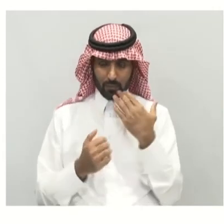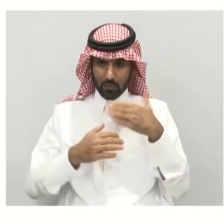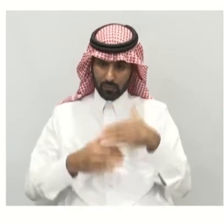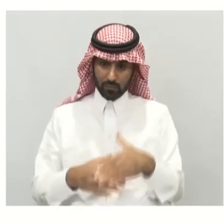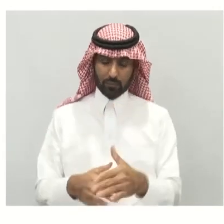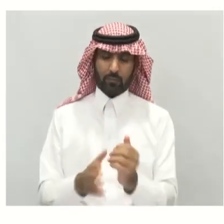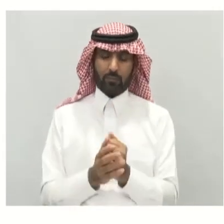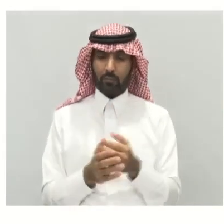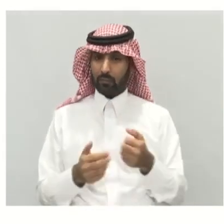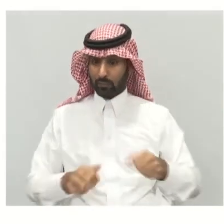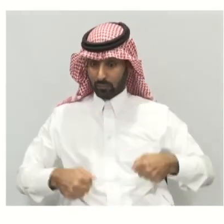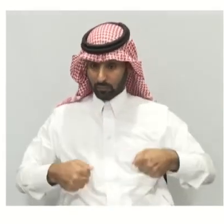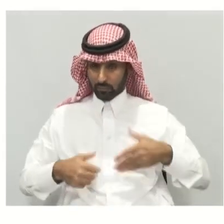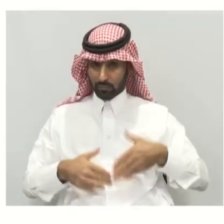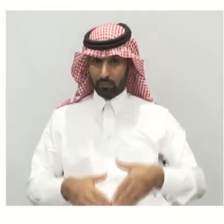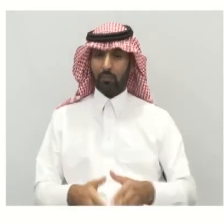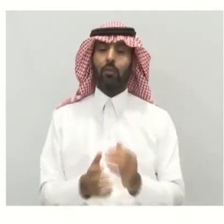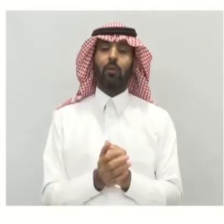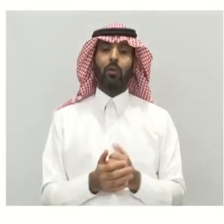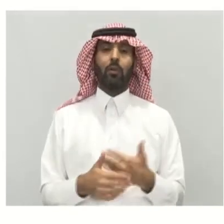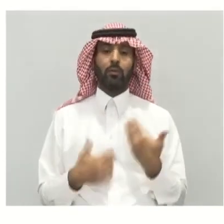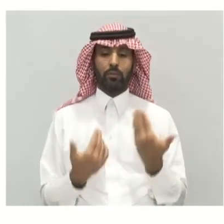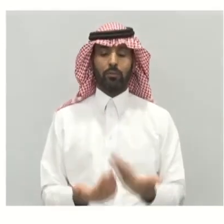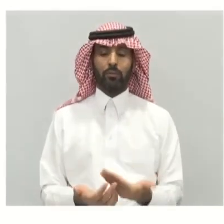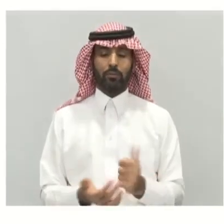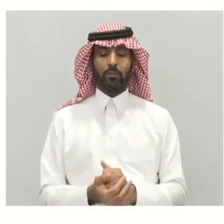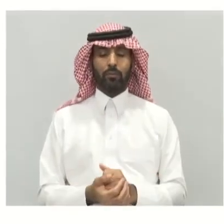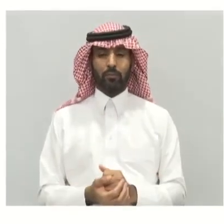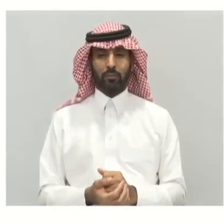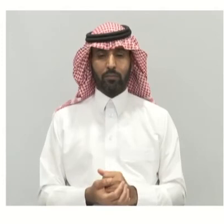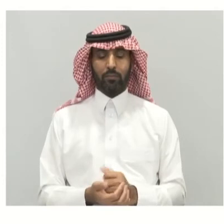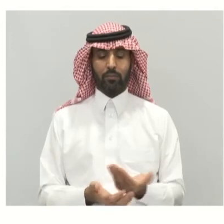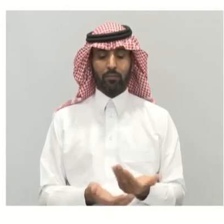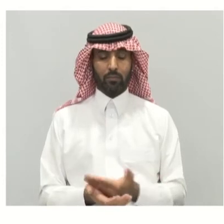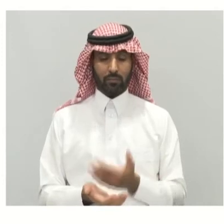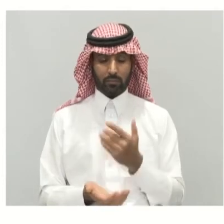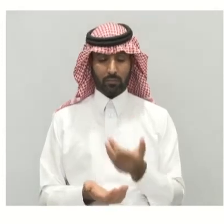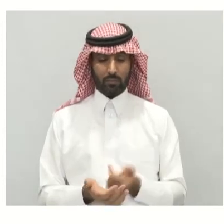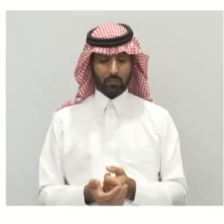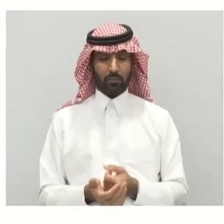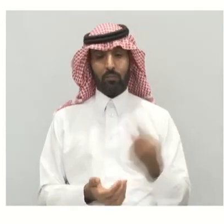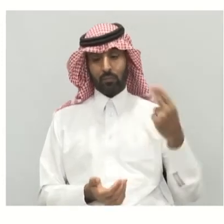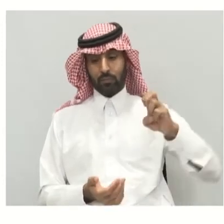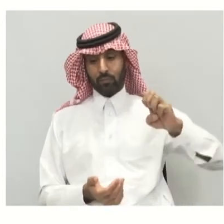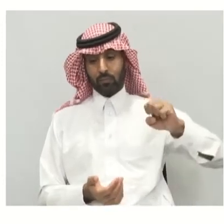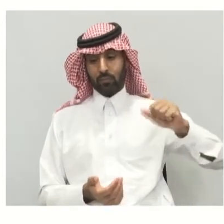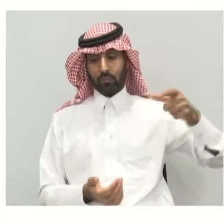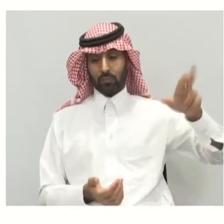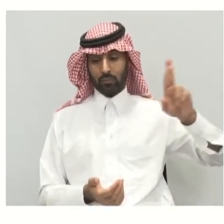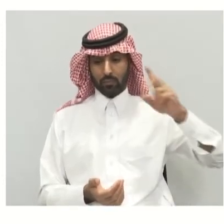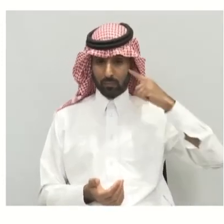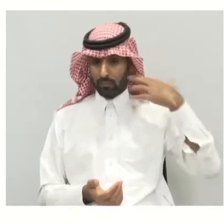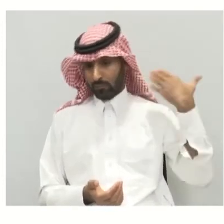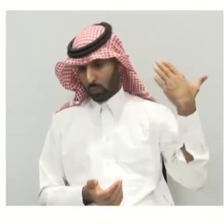freezing water. These are the feelings he experienced in his adventure. For what did they hear? He heard